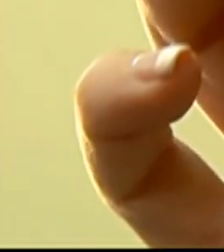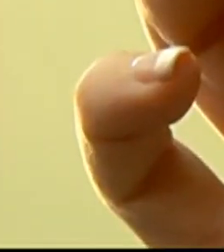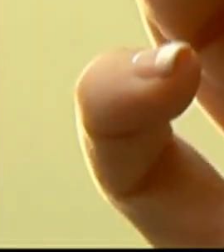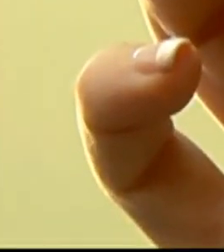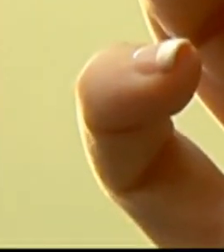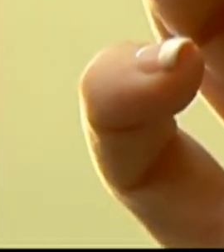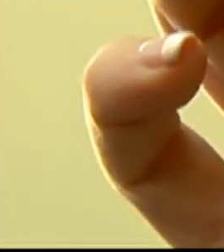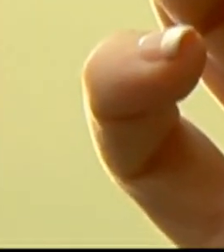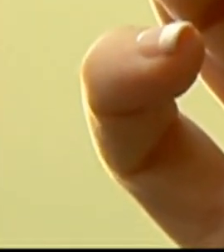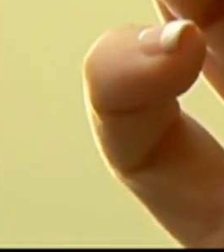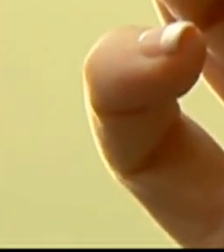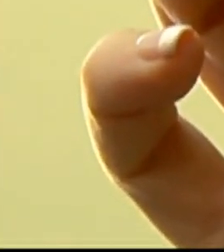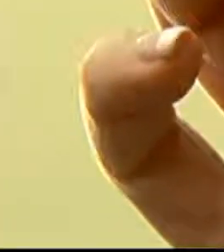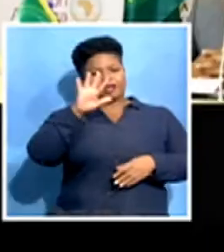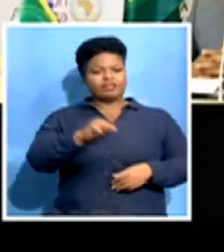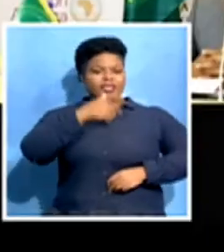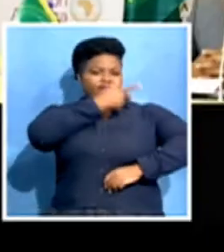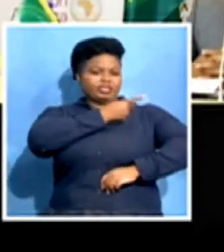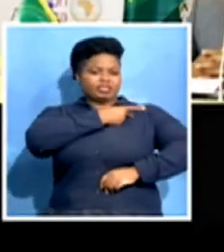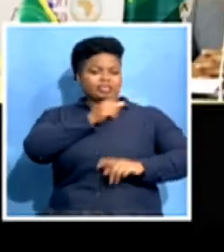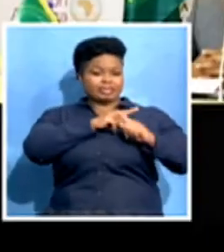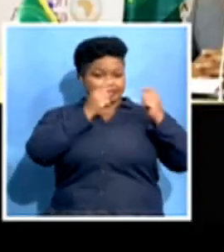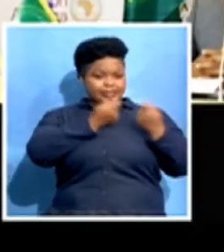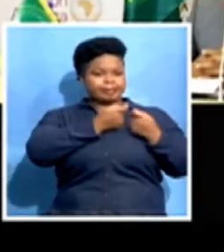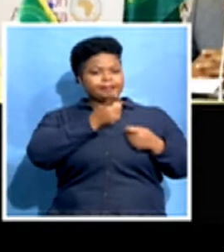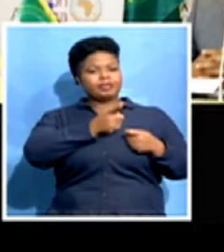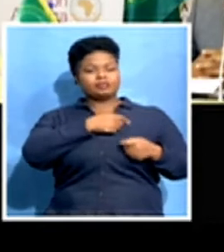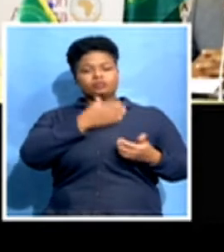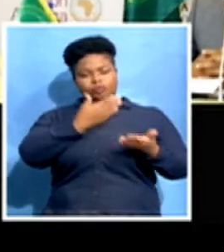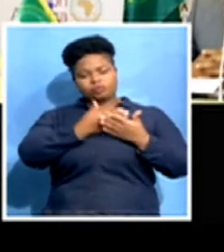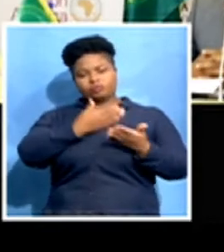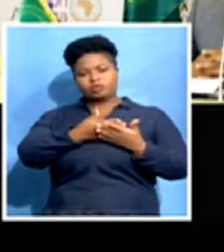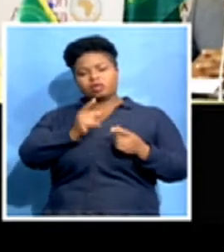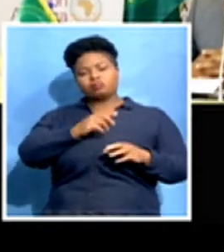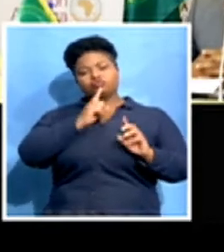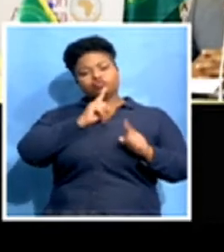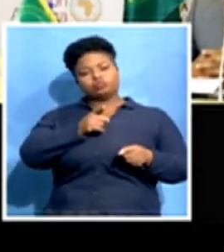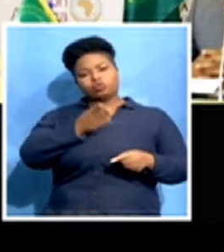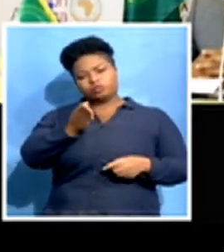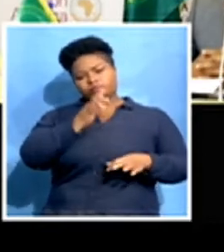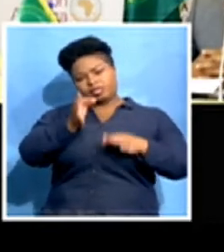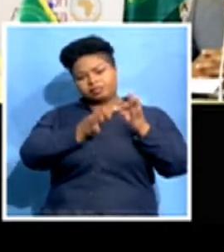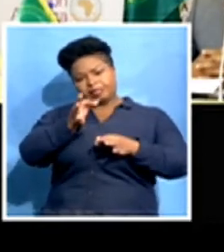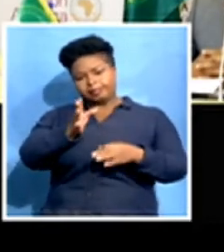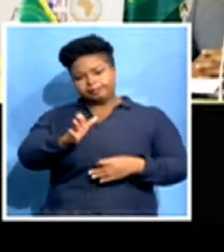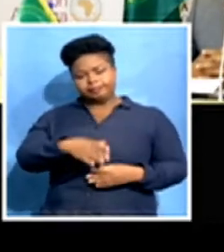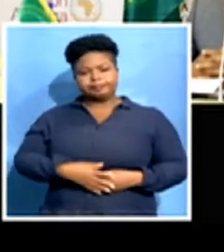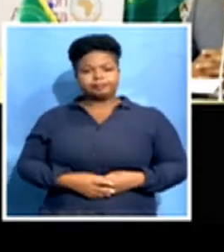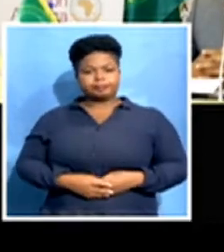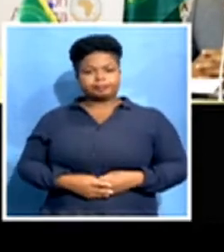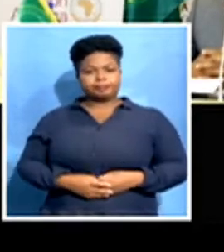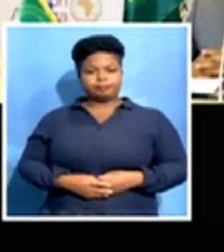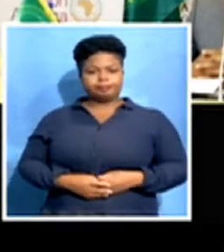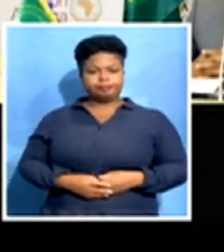Vaccine Acquisition Task Team, should be in a good position to explain that to you. Your third question on the